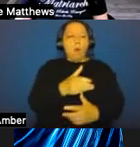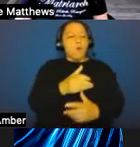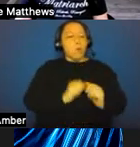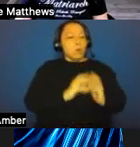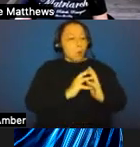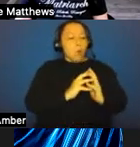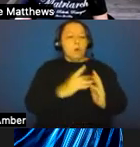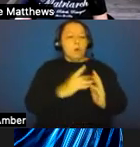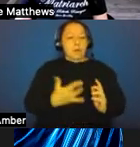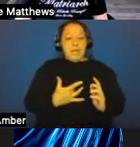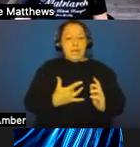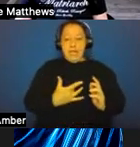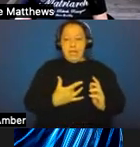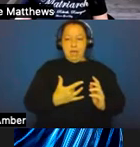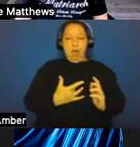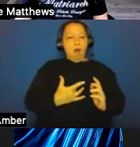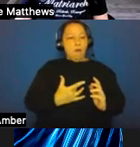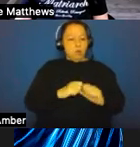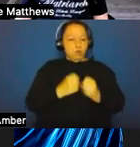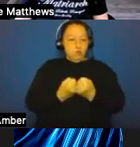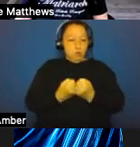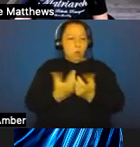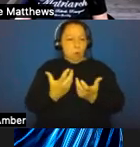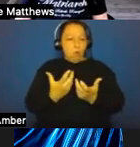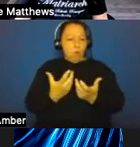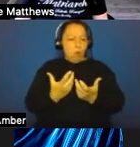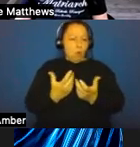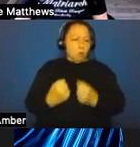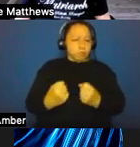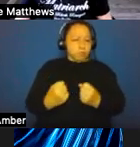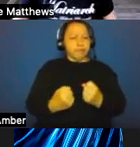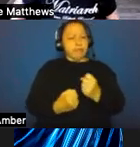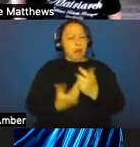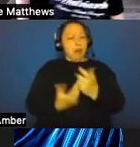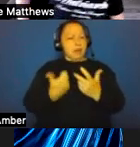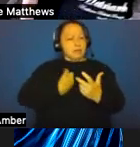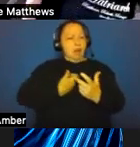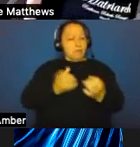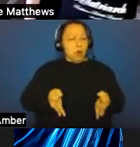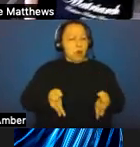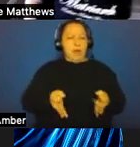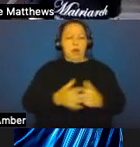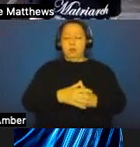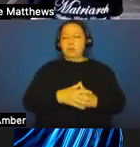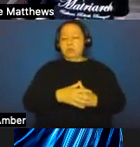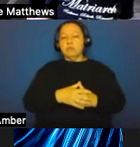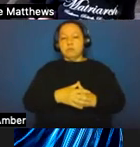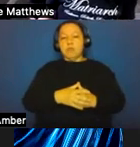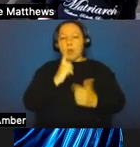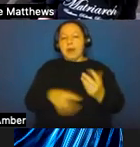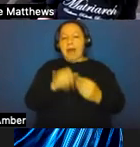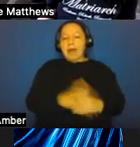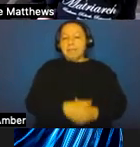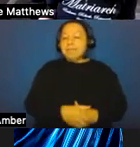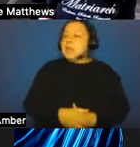change piece, right? So yeah, I just wanted to add that. Rich. Absolutely. And there's something about